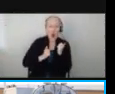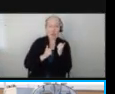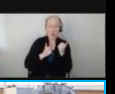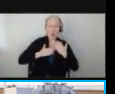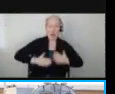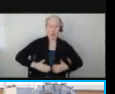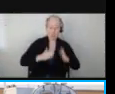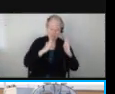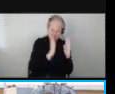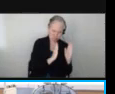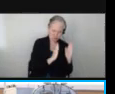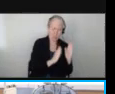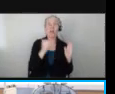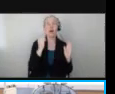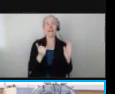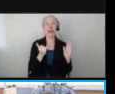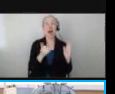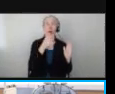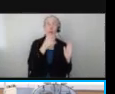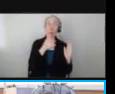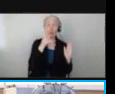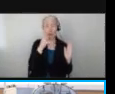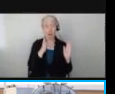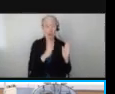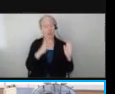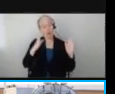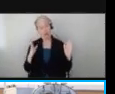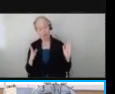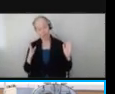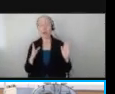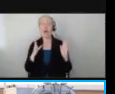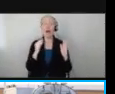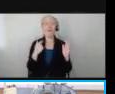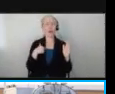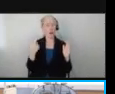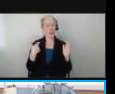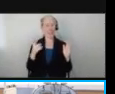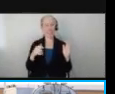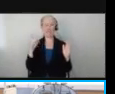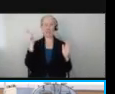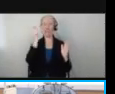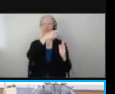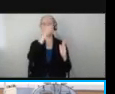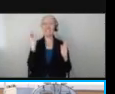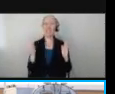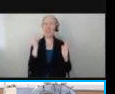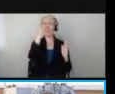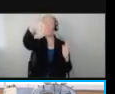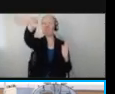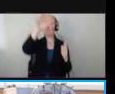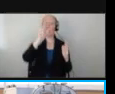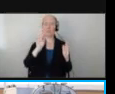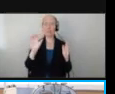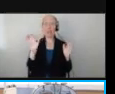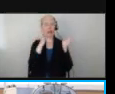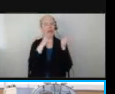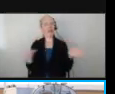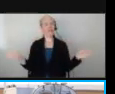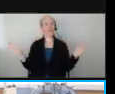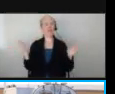general public is much larger than the military public. We need to consider gender effects, the